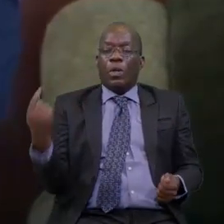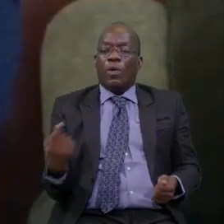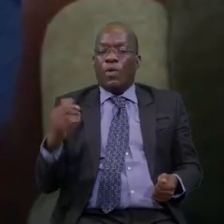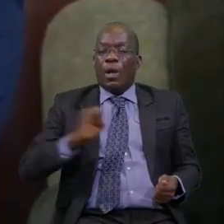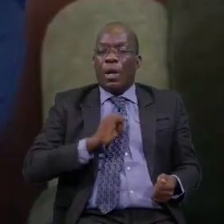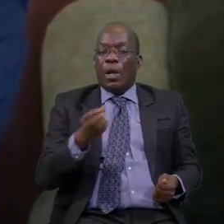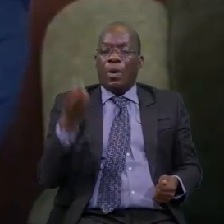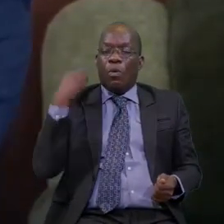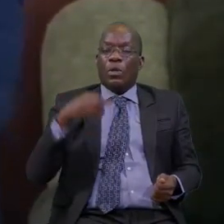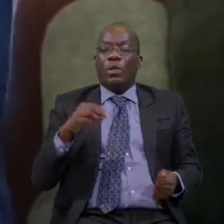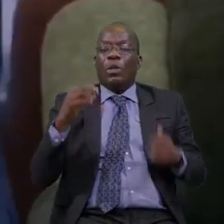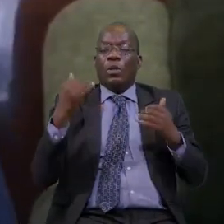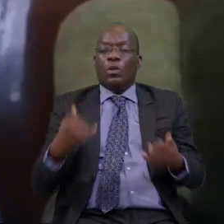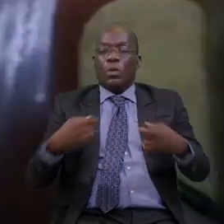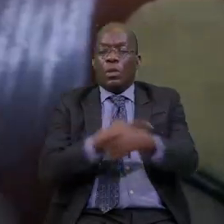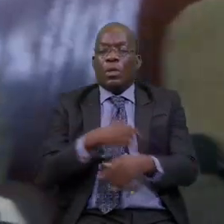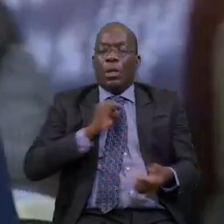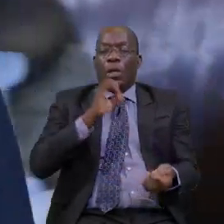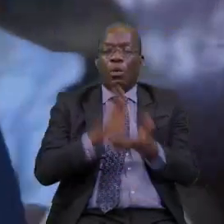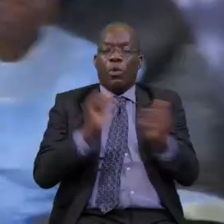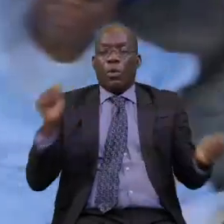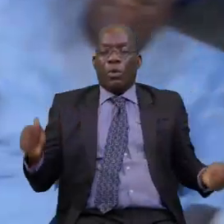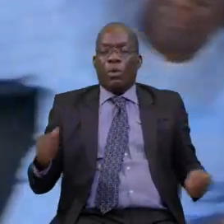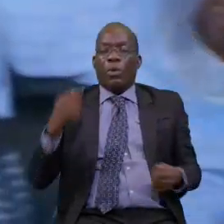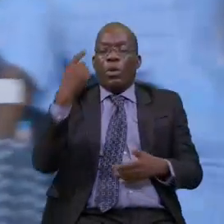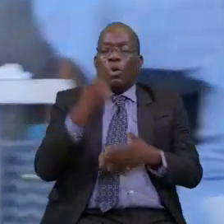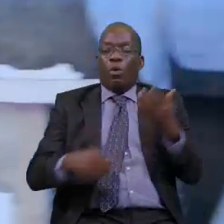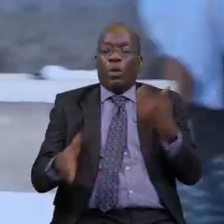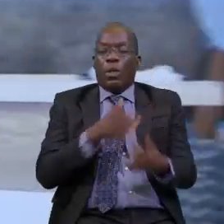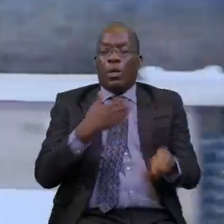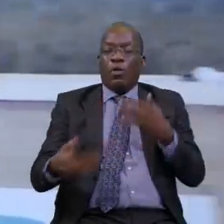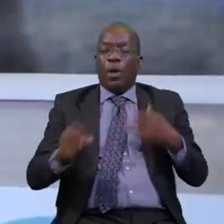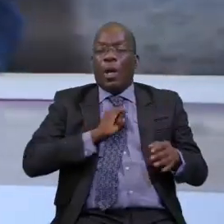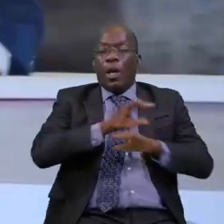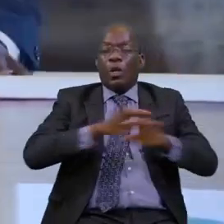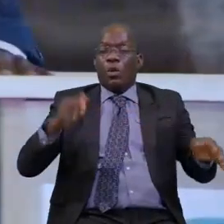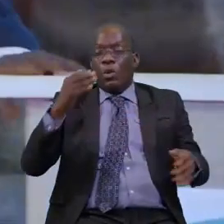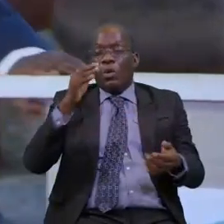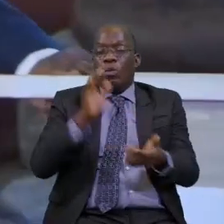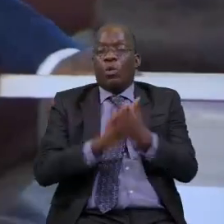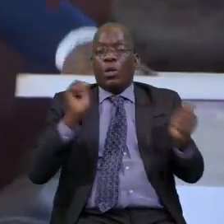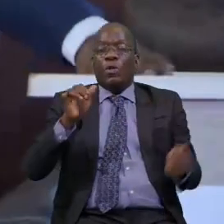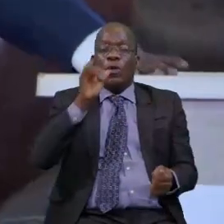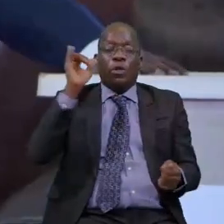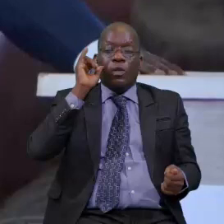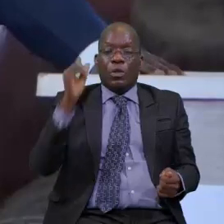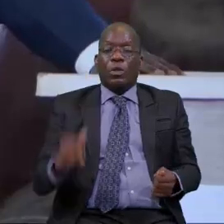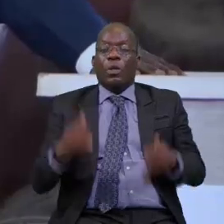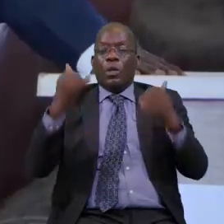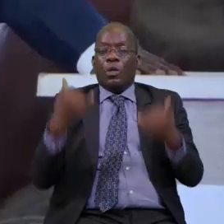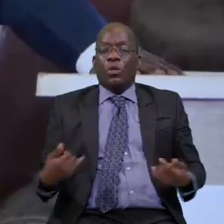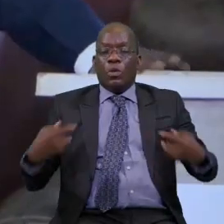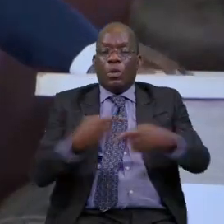today, I believe. Whatever I did not believe yesterday, today, I believe. He